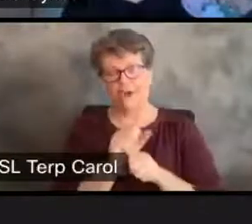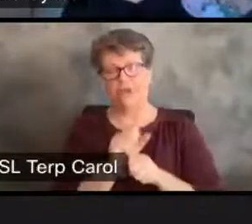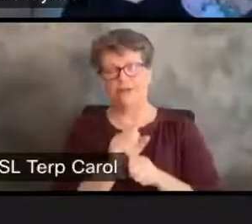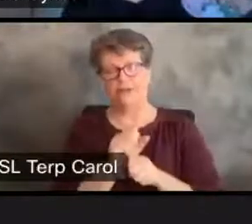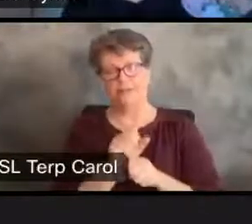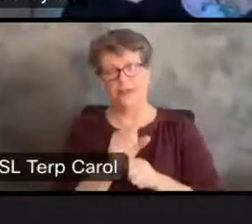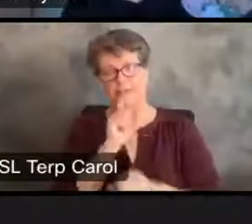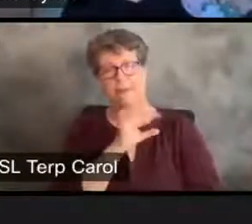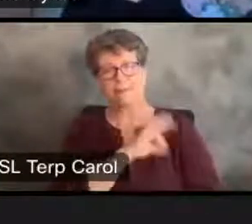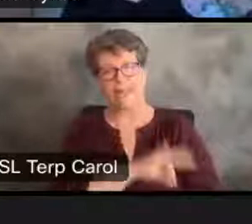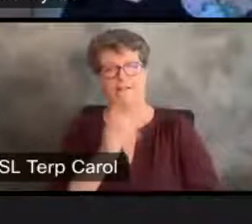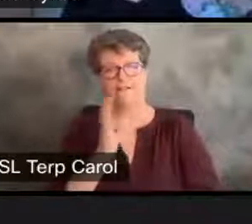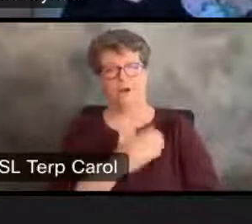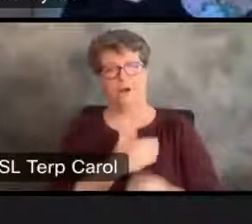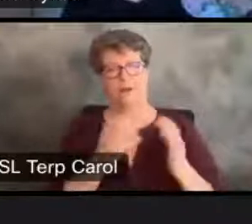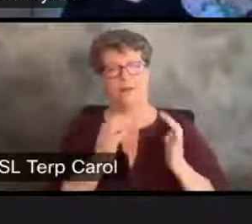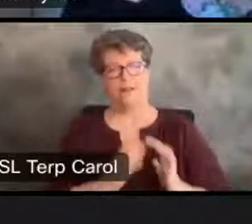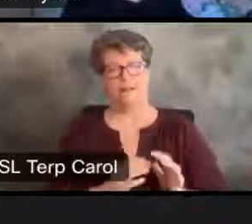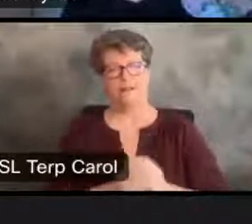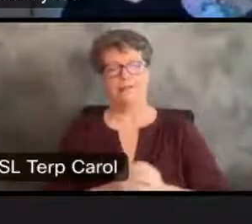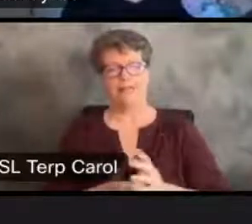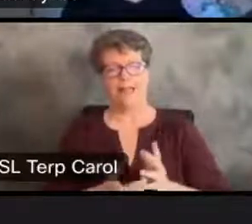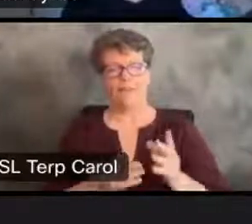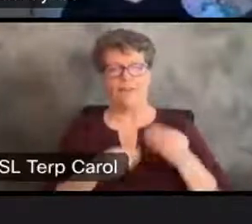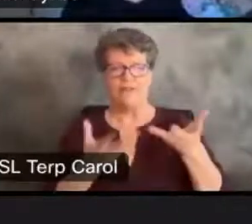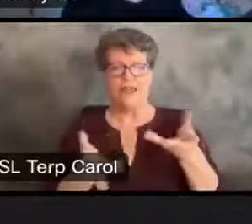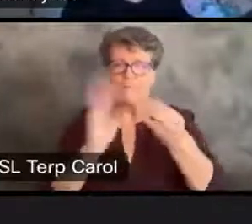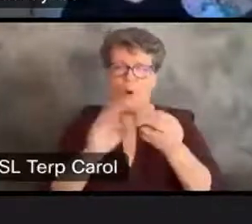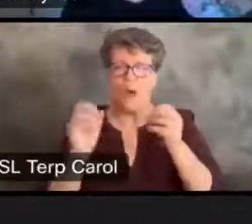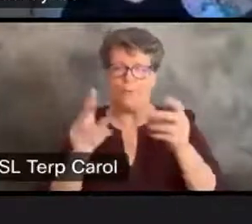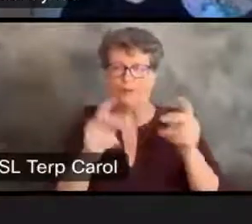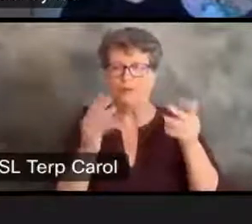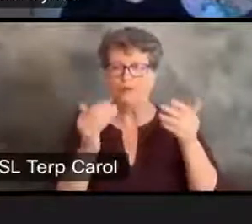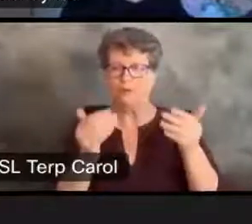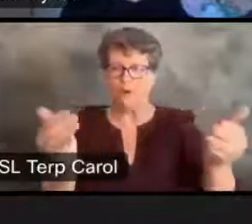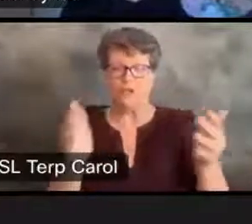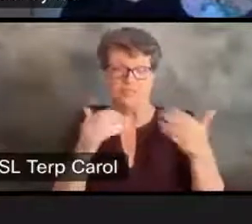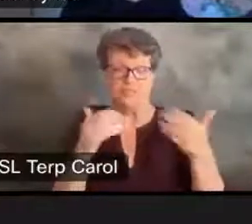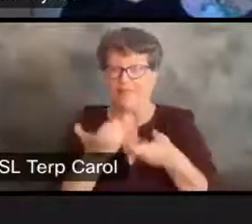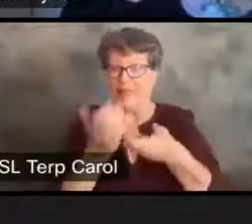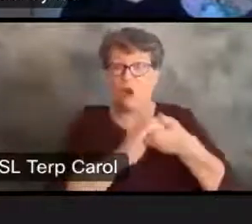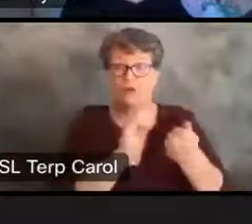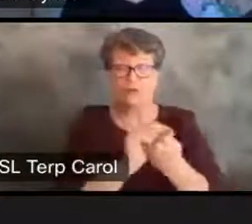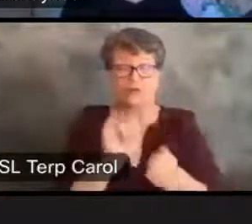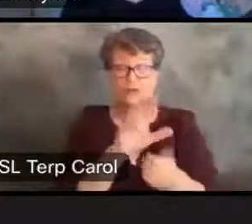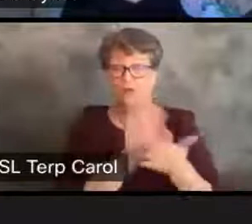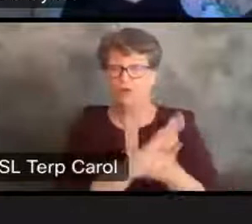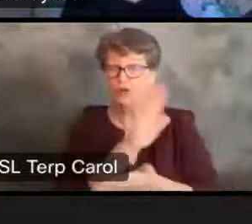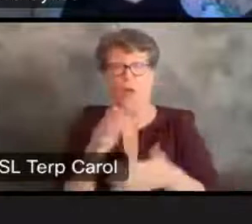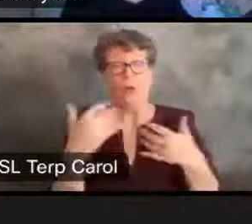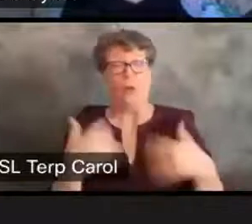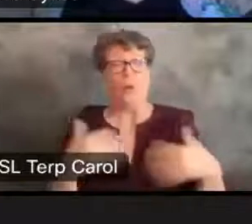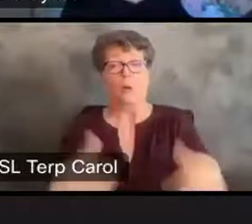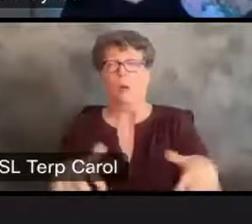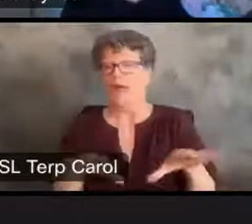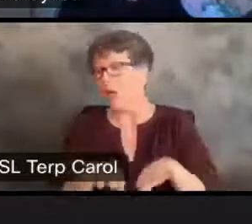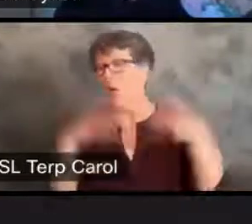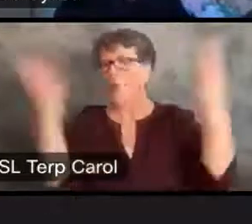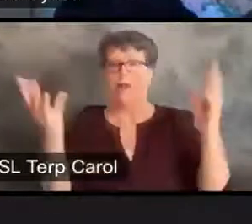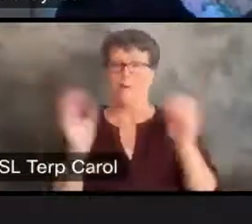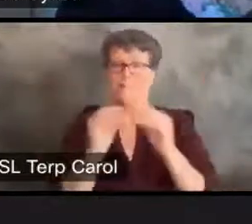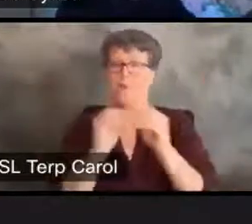swear I got Christy in the beginning. I think Christy Schaefer. Pretty sure I got you in the beginning. There we go. All right. Well, regardless, like I say, I